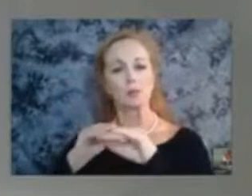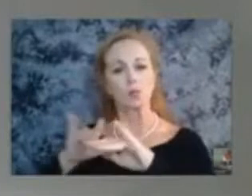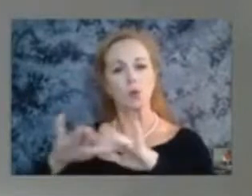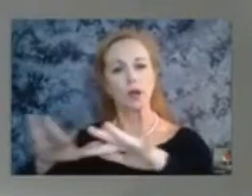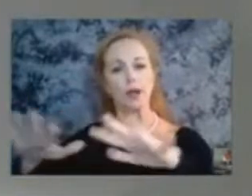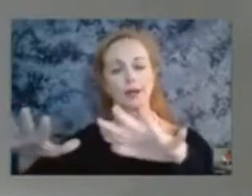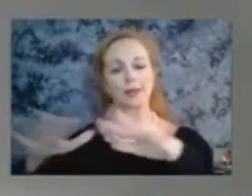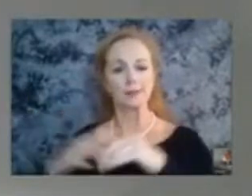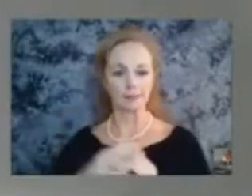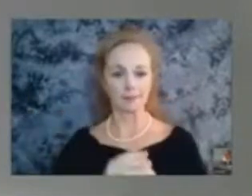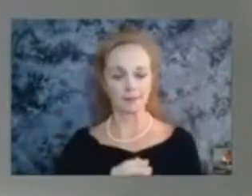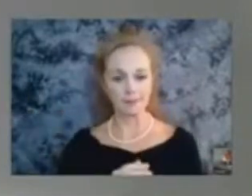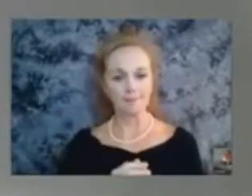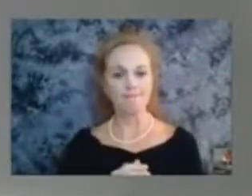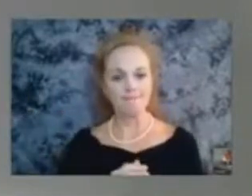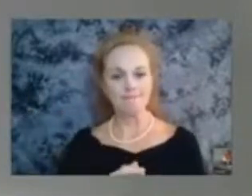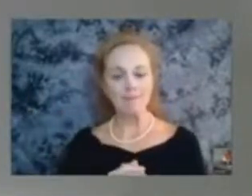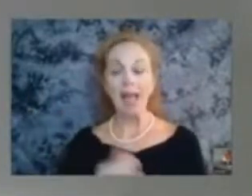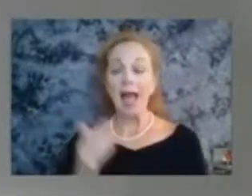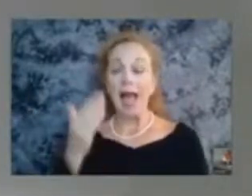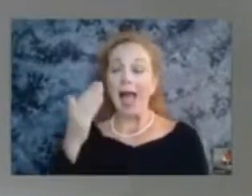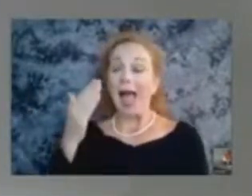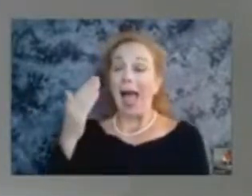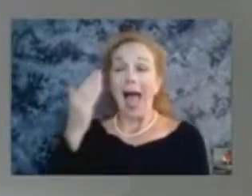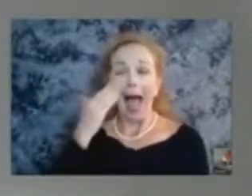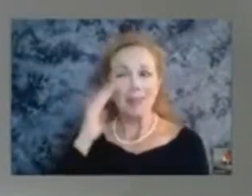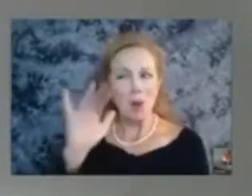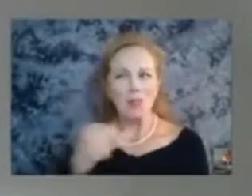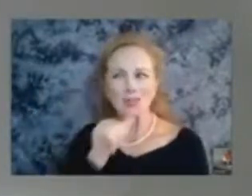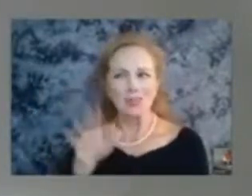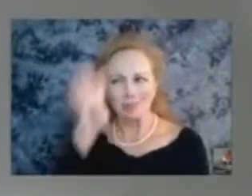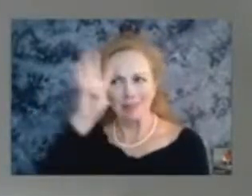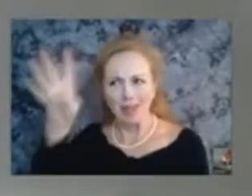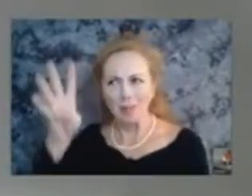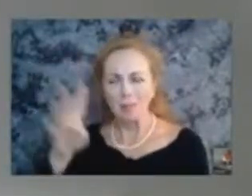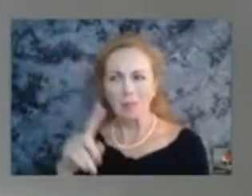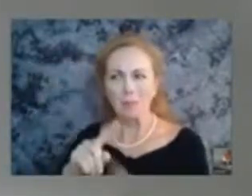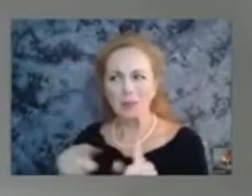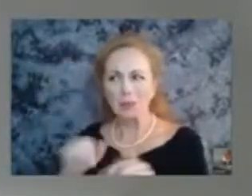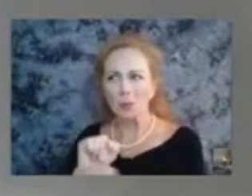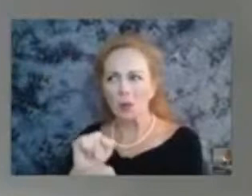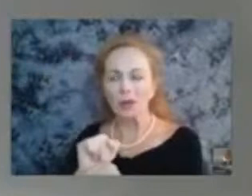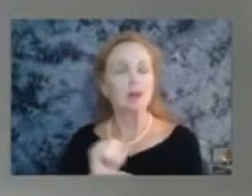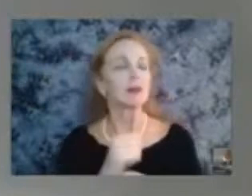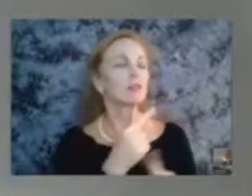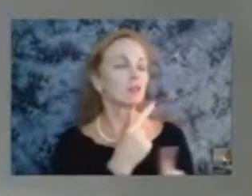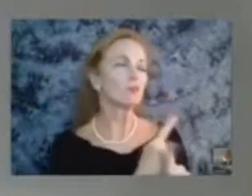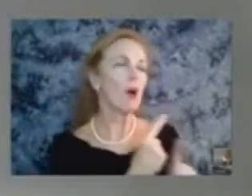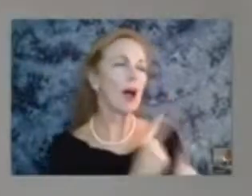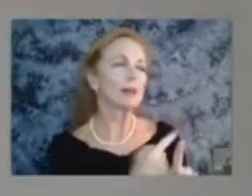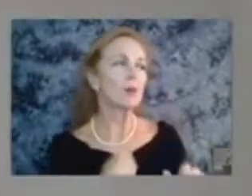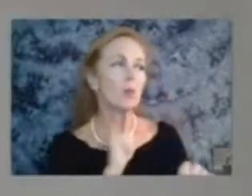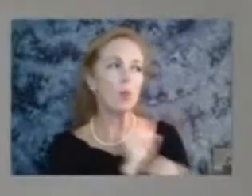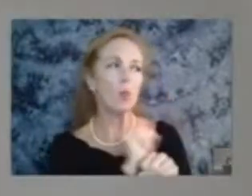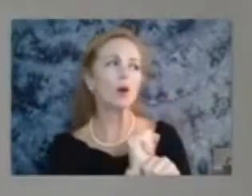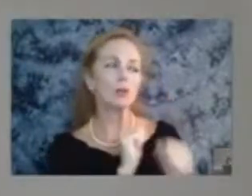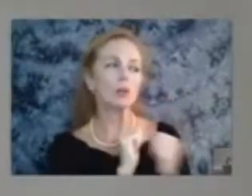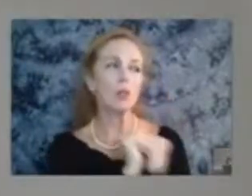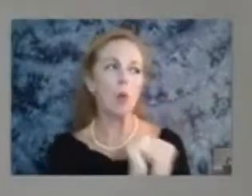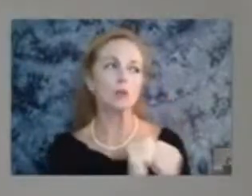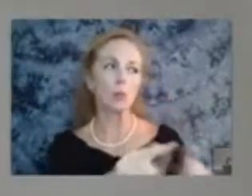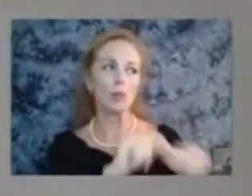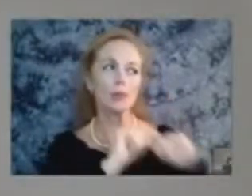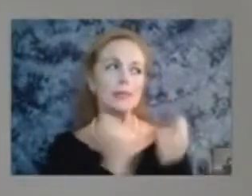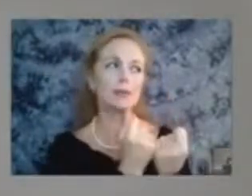I know that you didn't come up with this, but you did work with the team. We did work very closely with the team, and we will be glad